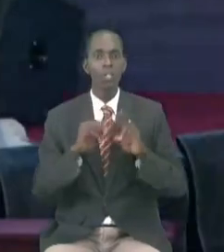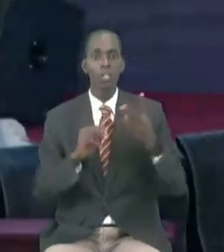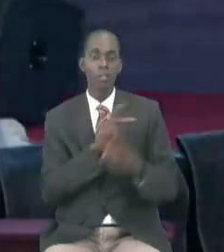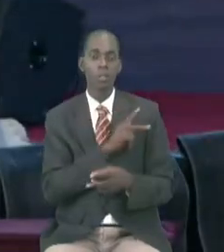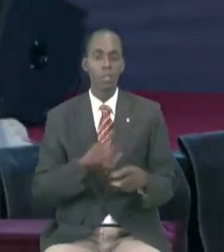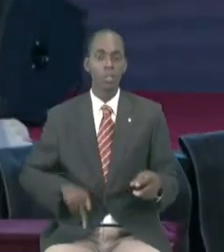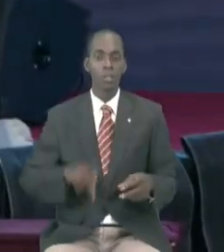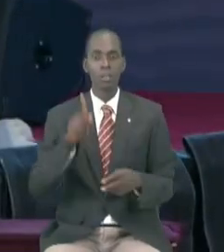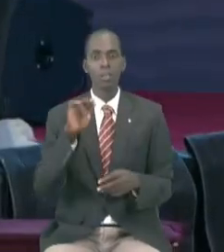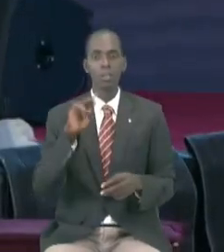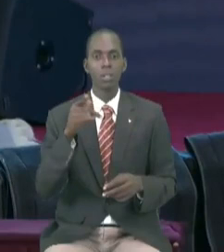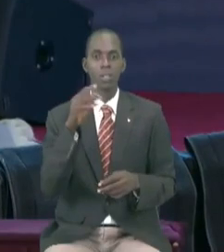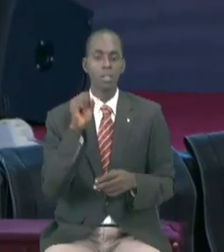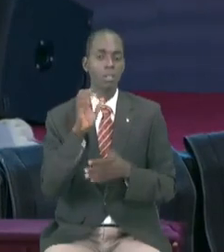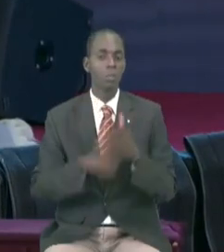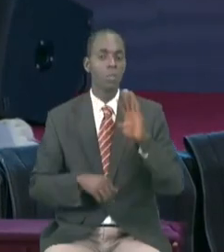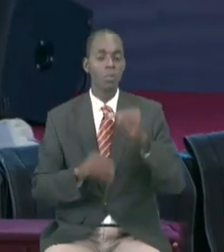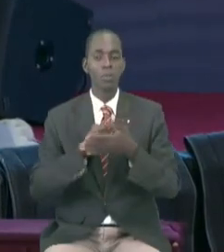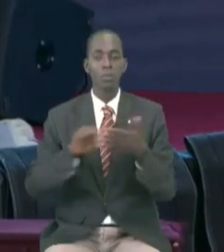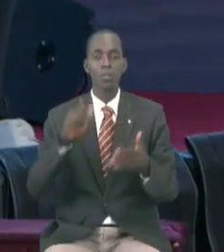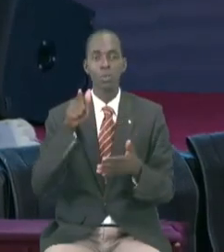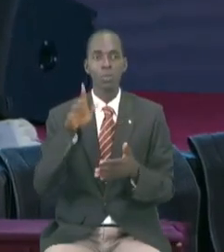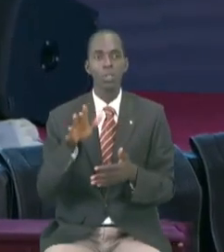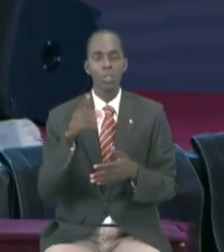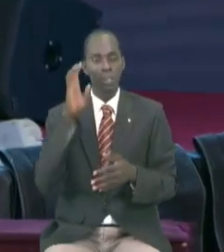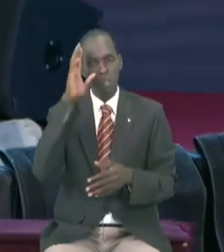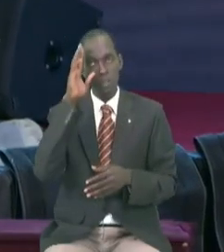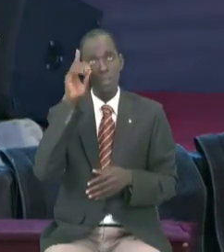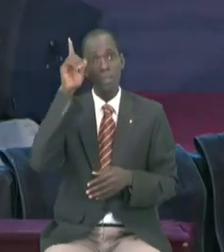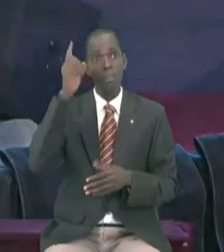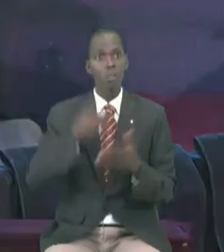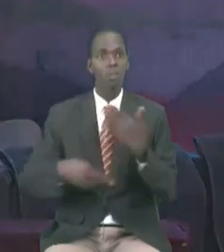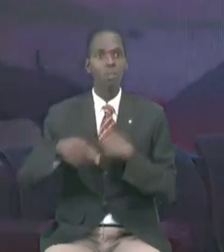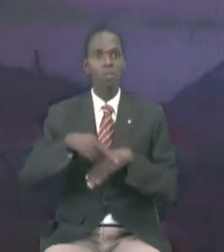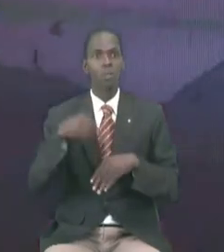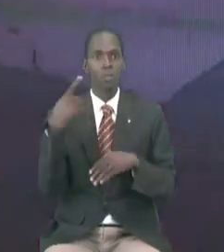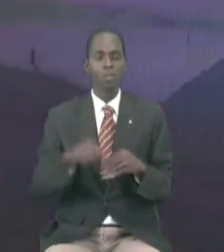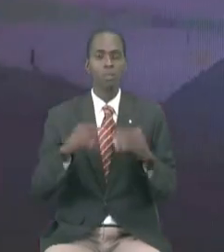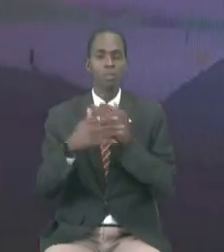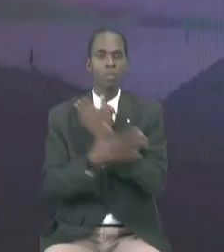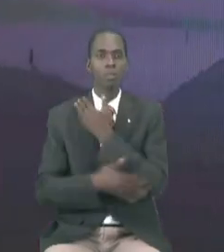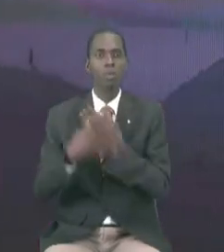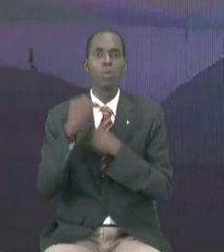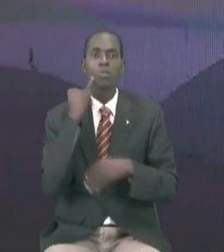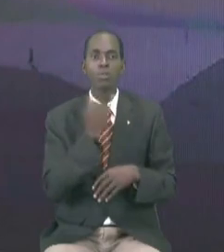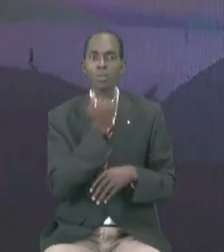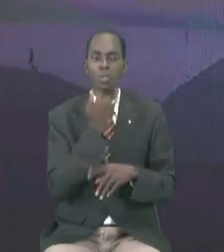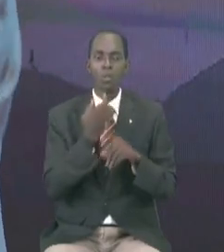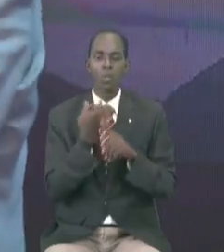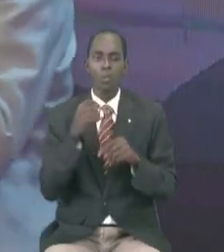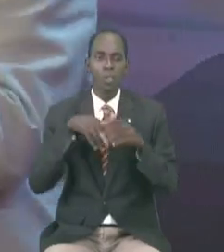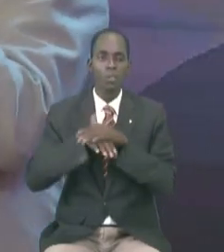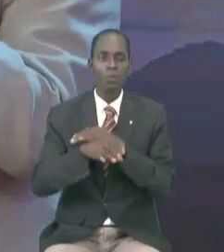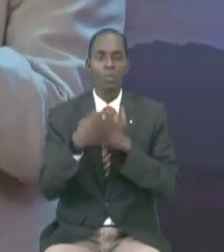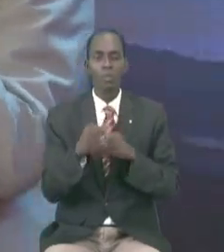of Hamath unto the sea of the plain, according to the word of the Lord God of